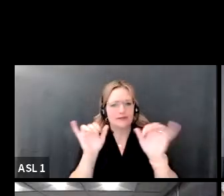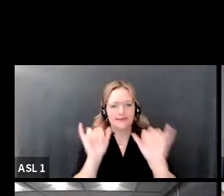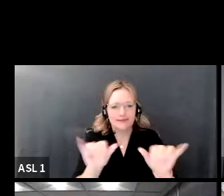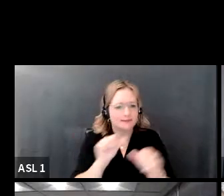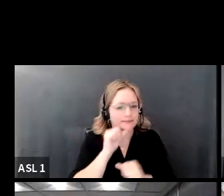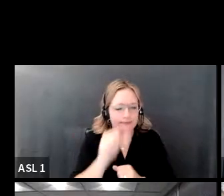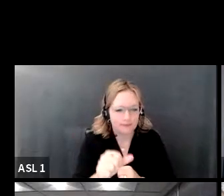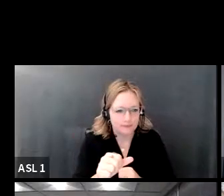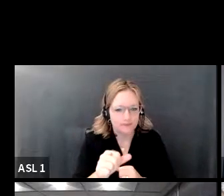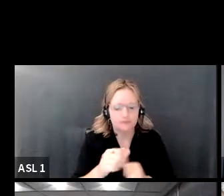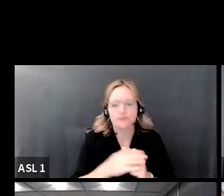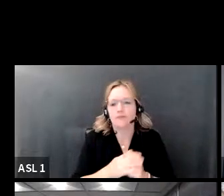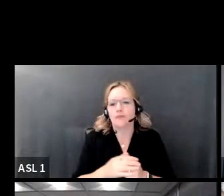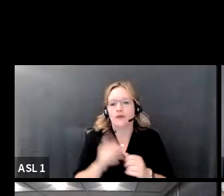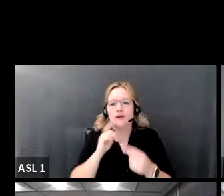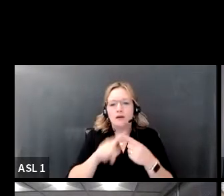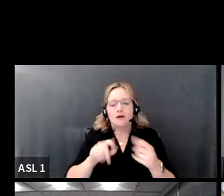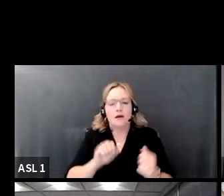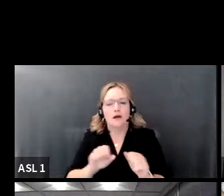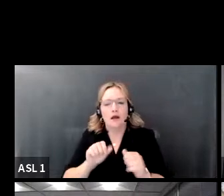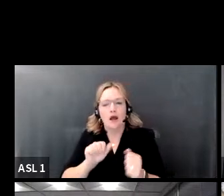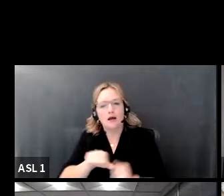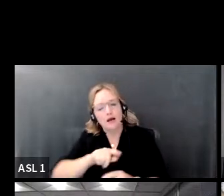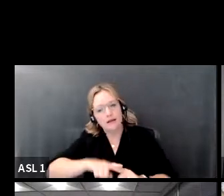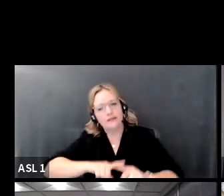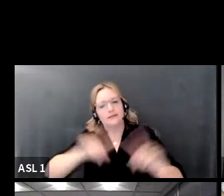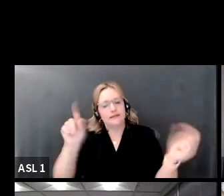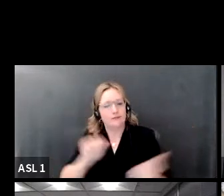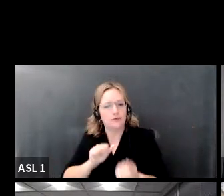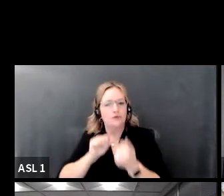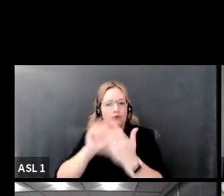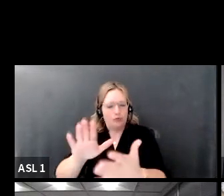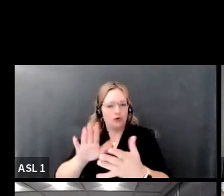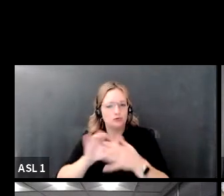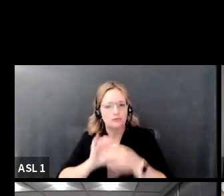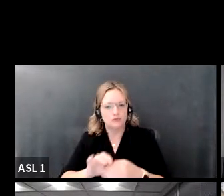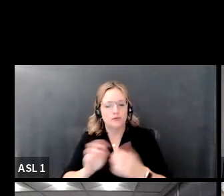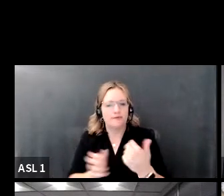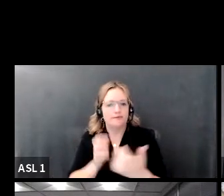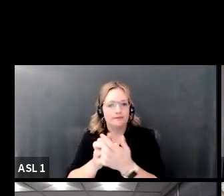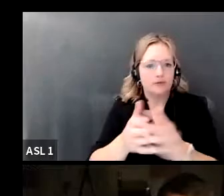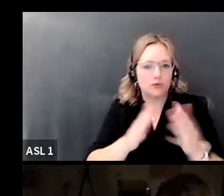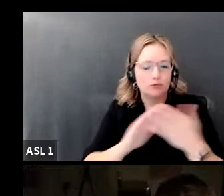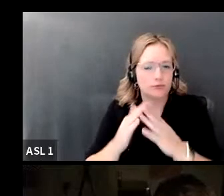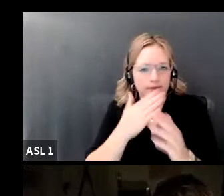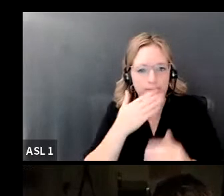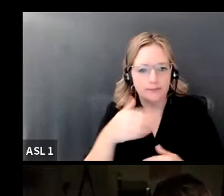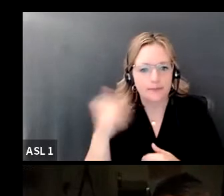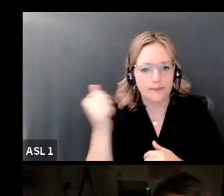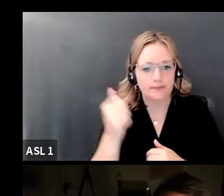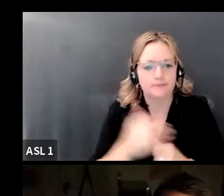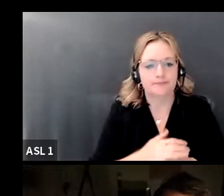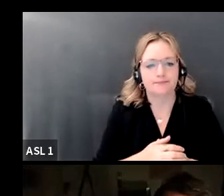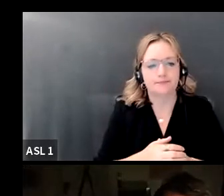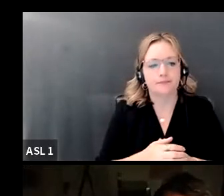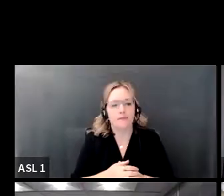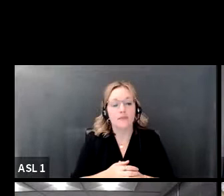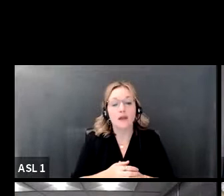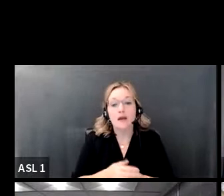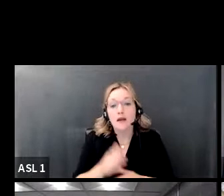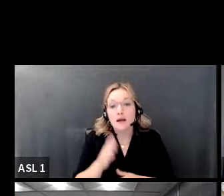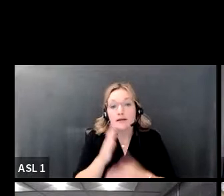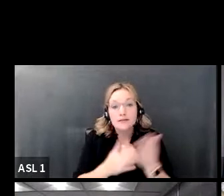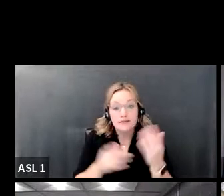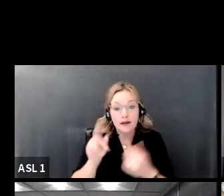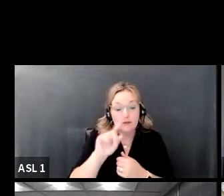effort to adopt a community safety and wellbeing approached and i guess to respond to some of the questions we raised